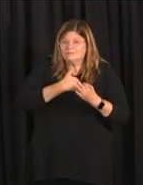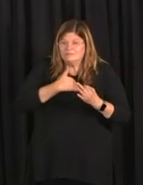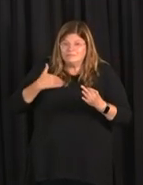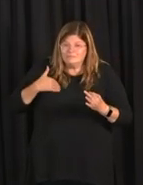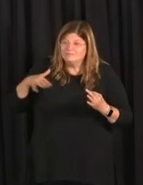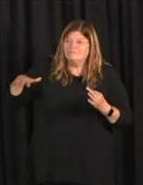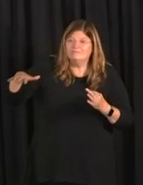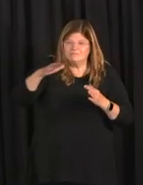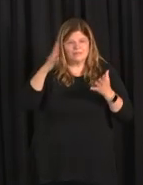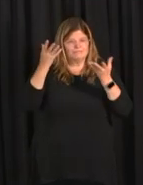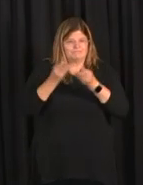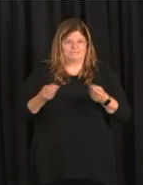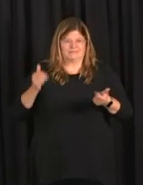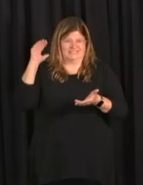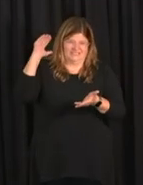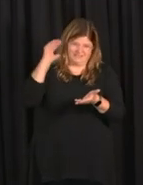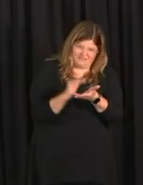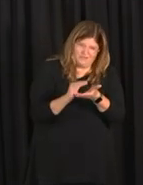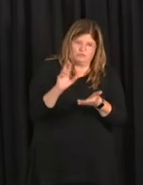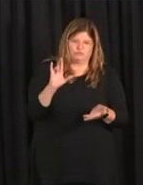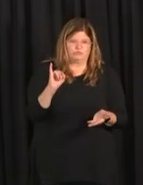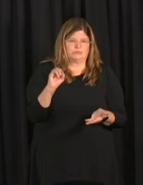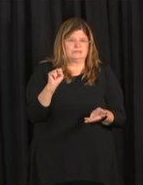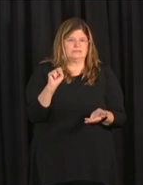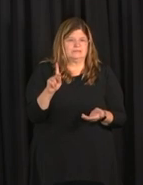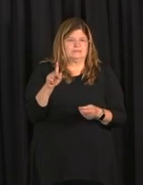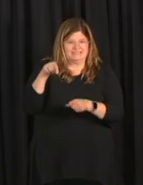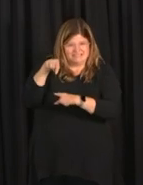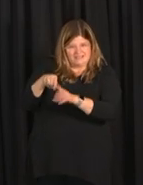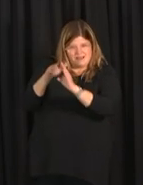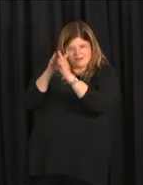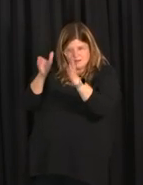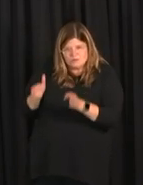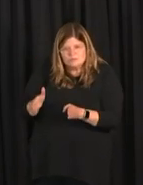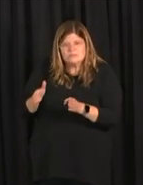reduced the risk of transmission within their household